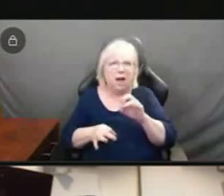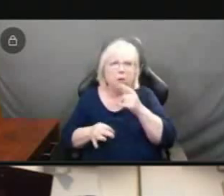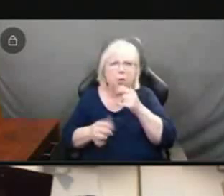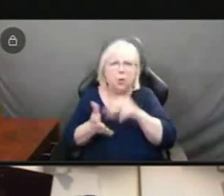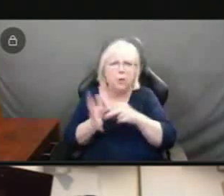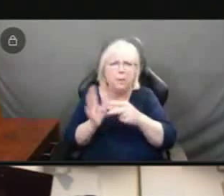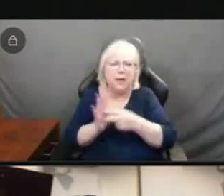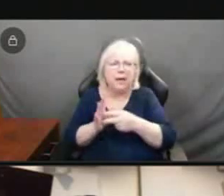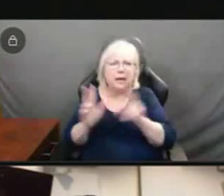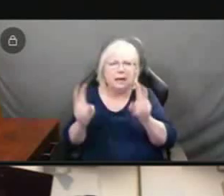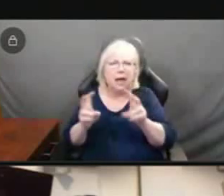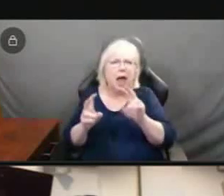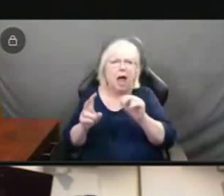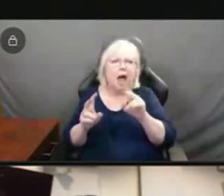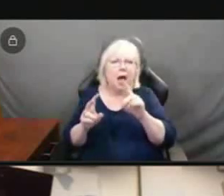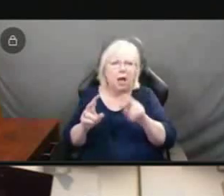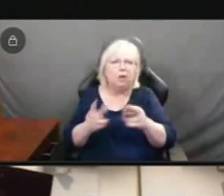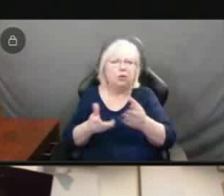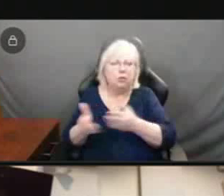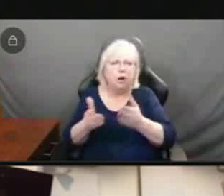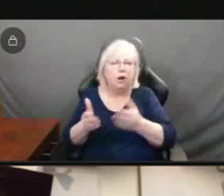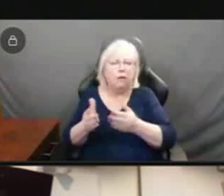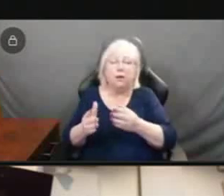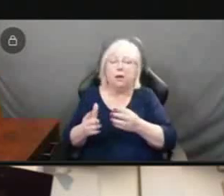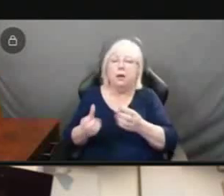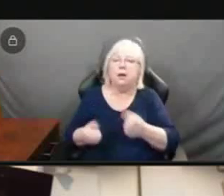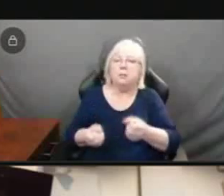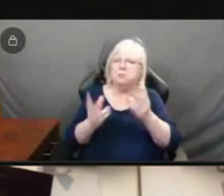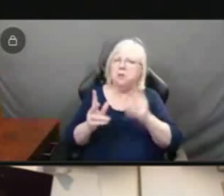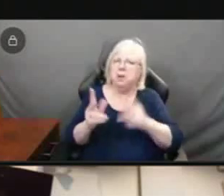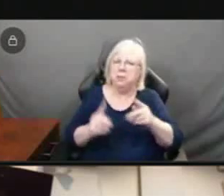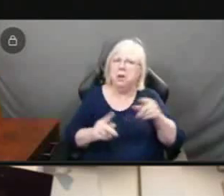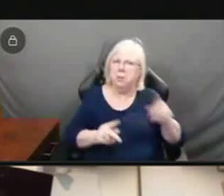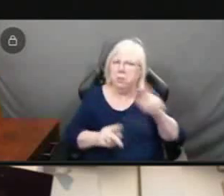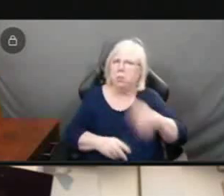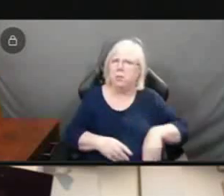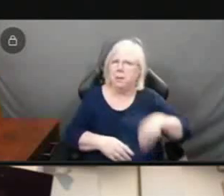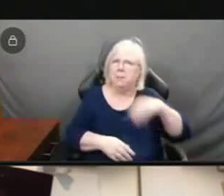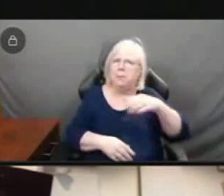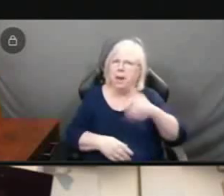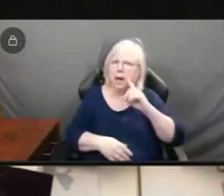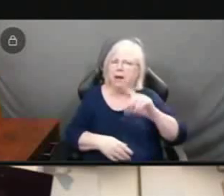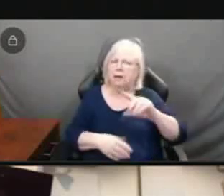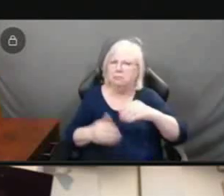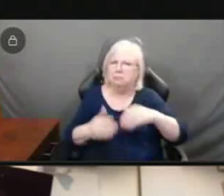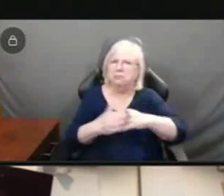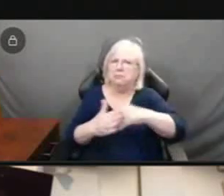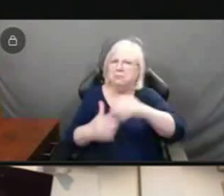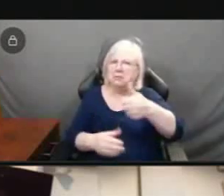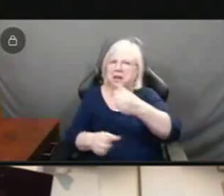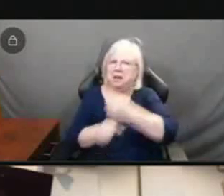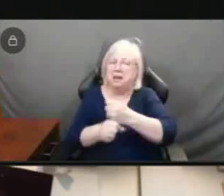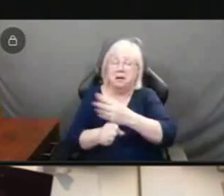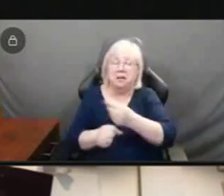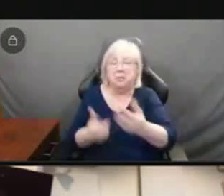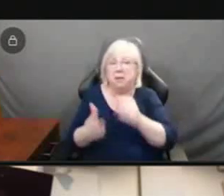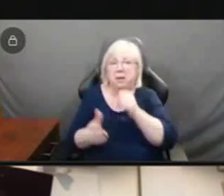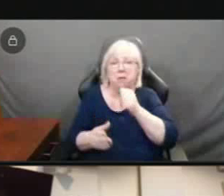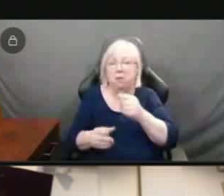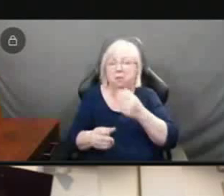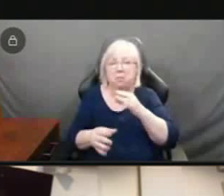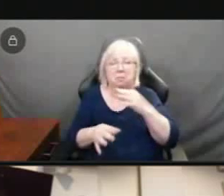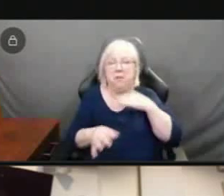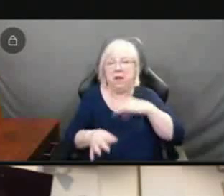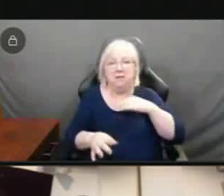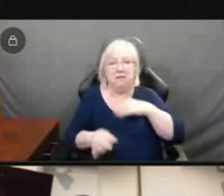underserved. So a lot of these people are going to be paying for 10 years and they may not benefit from